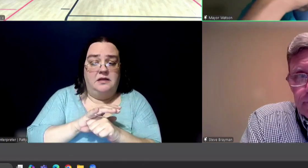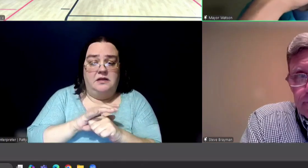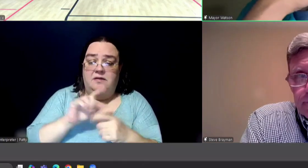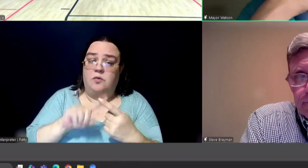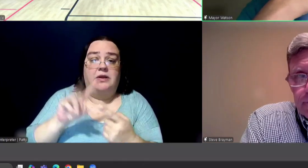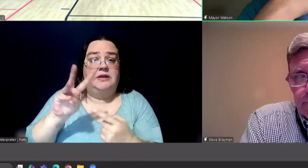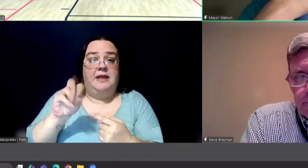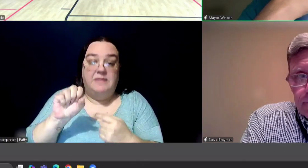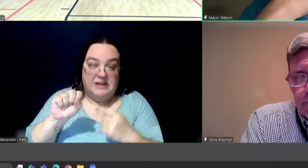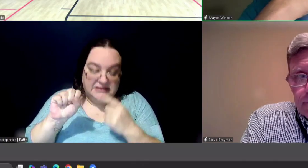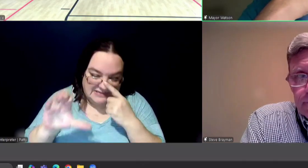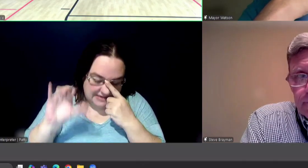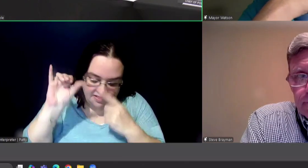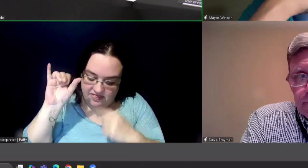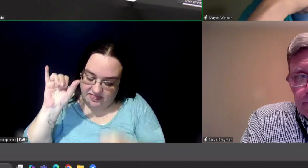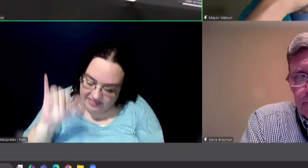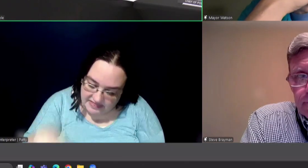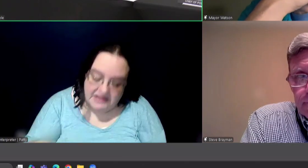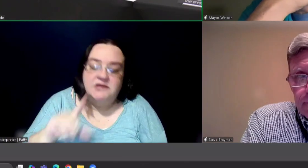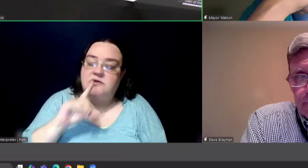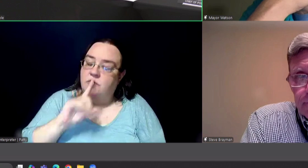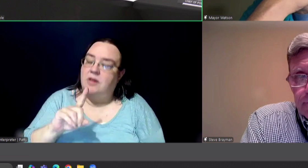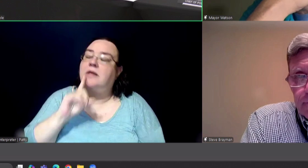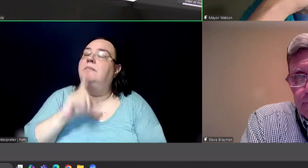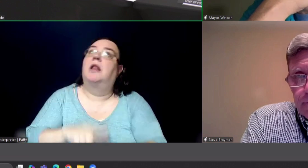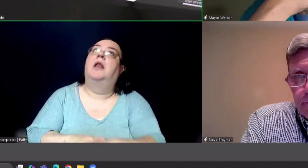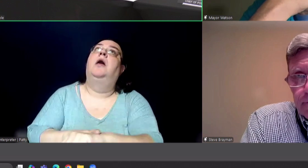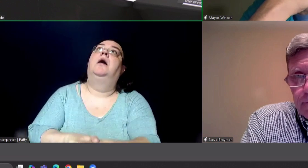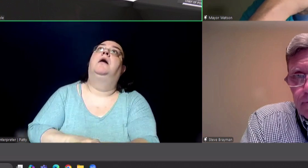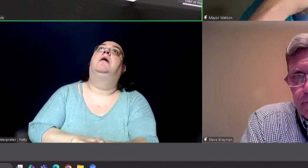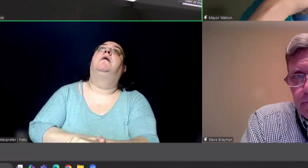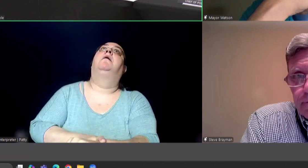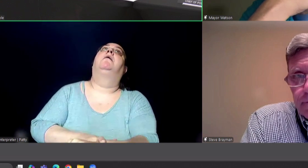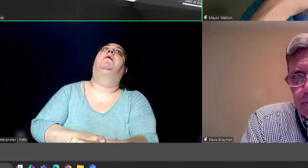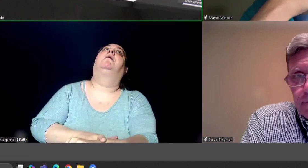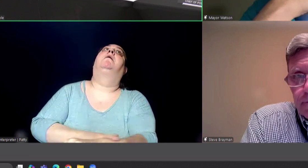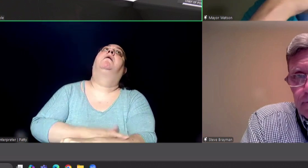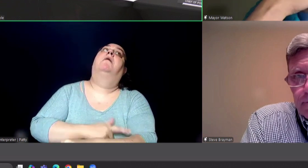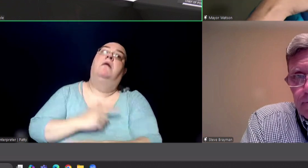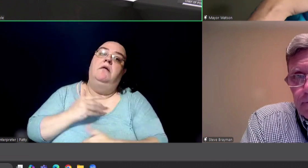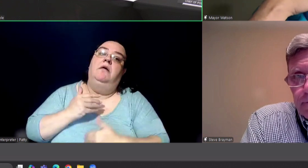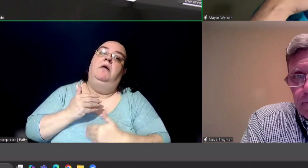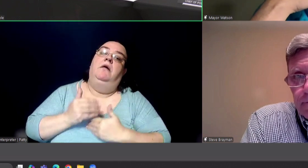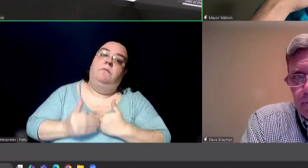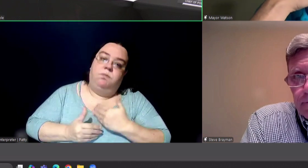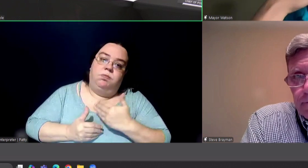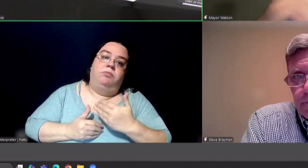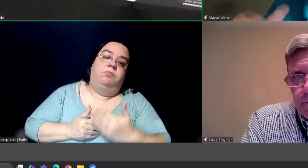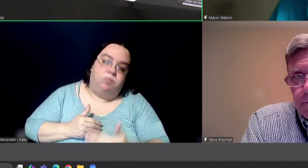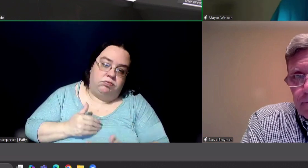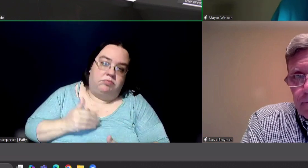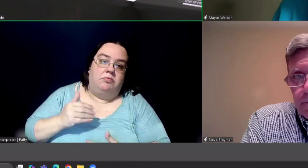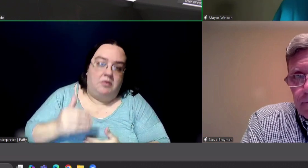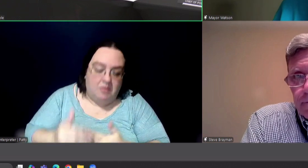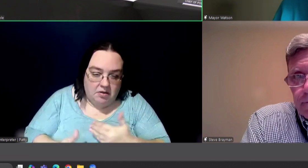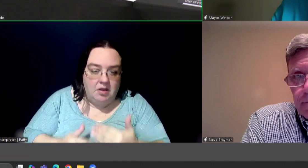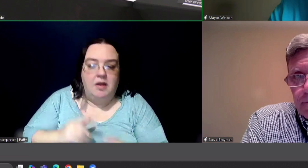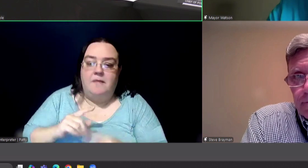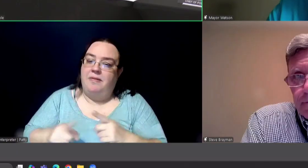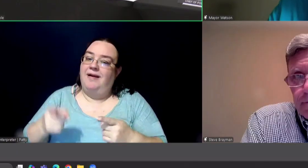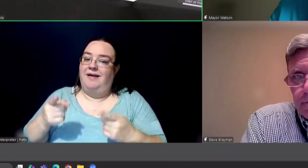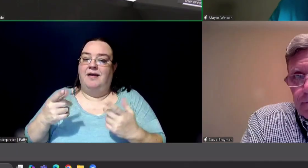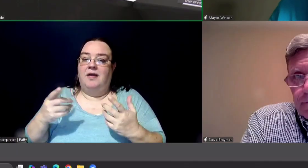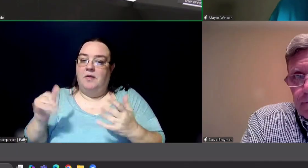WSSC. This has been a long road that, he's persevered, but we've played a lot of good cop and bad cop.